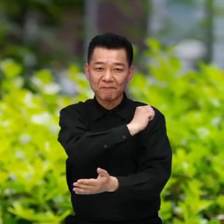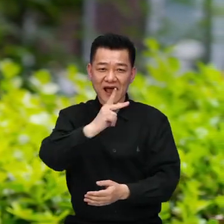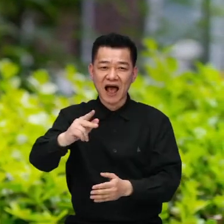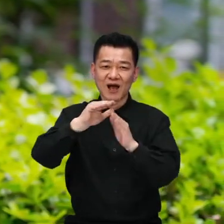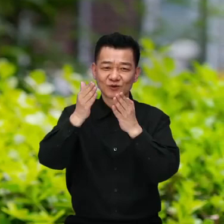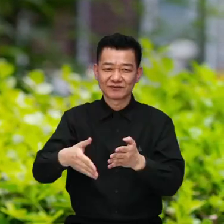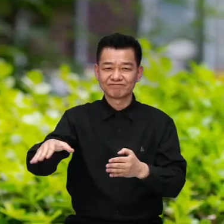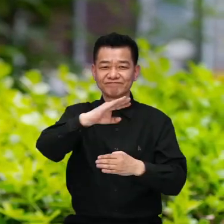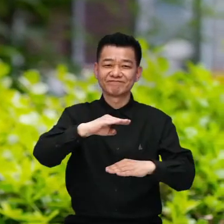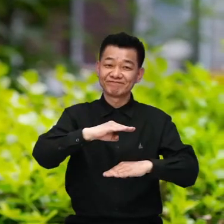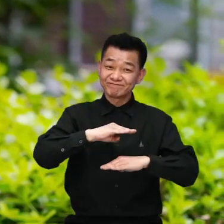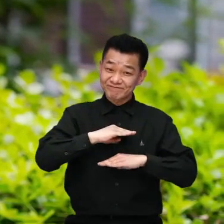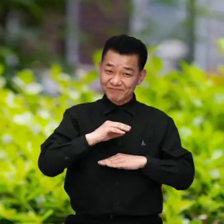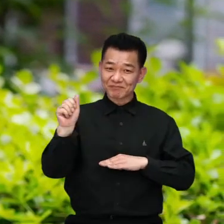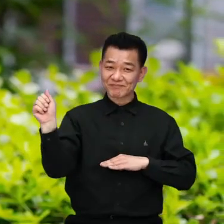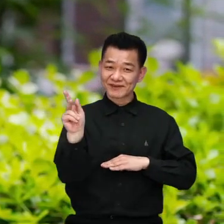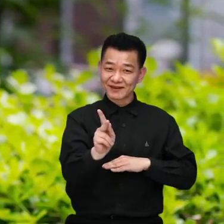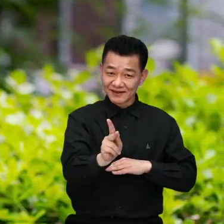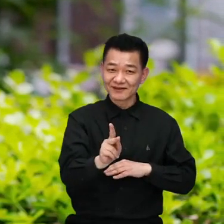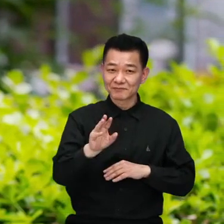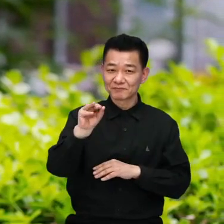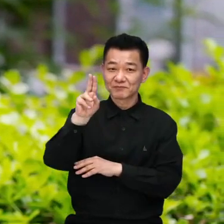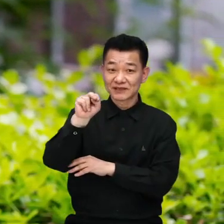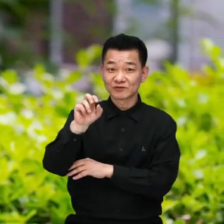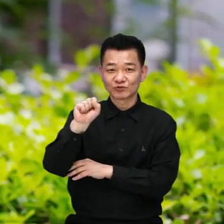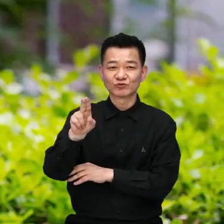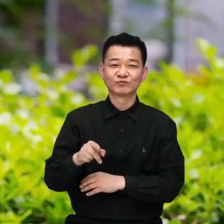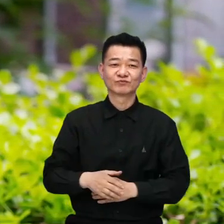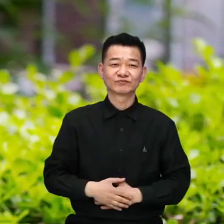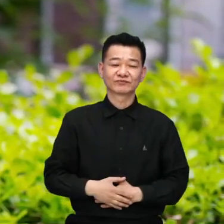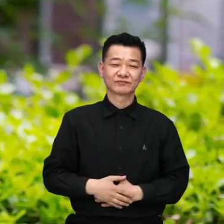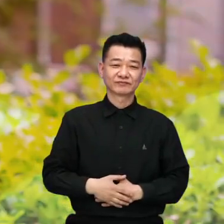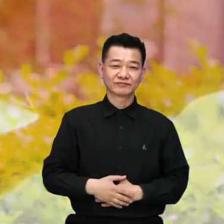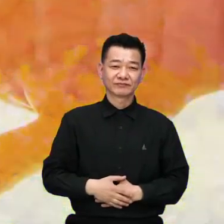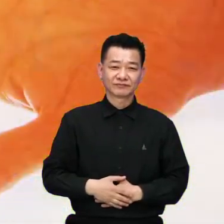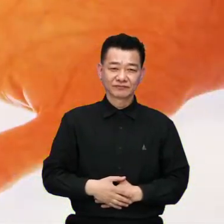Thanks to her, Minsu was able to come back to his home safely.